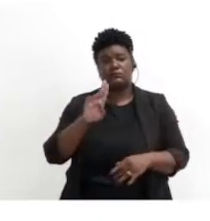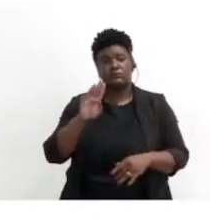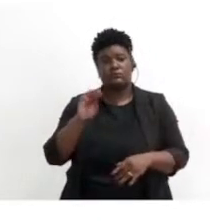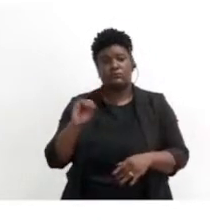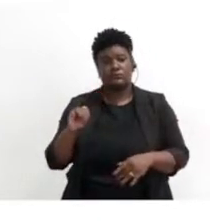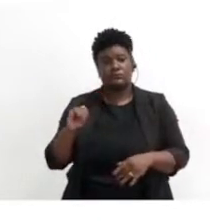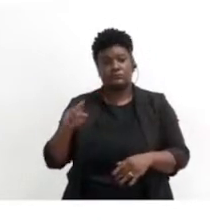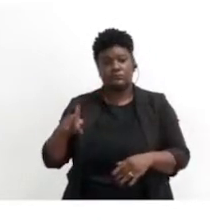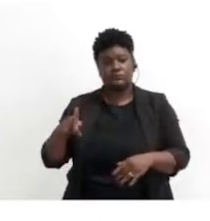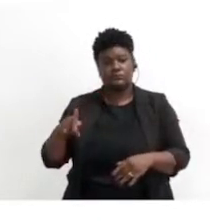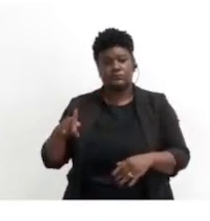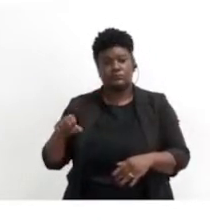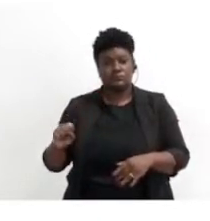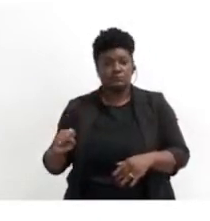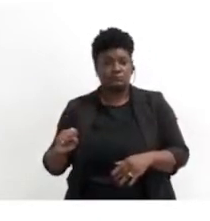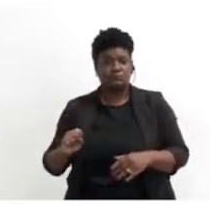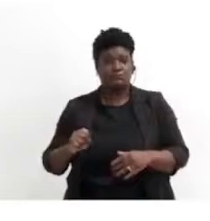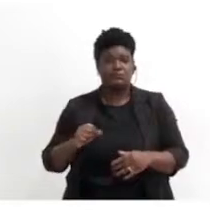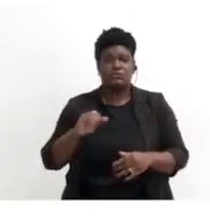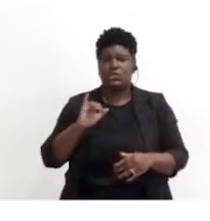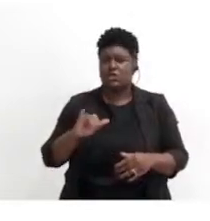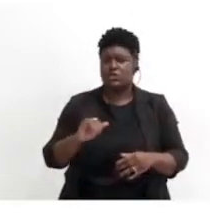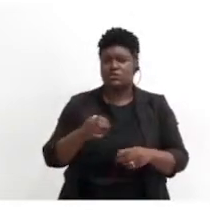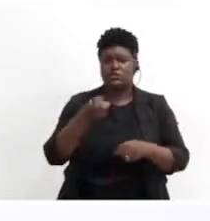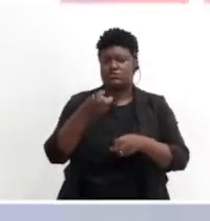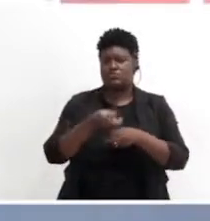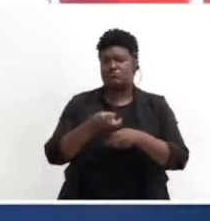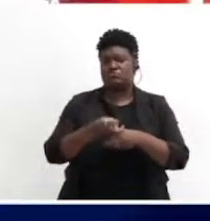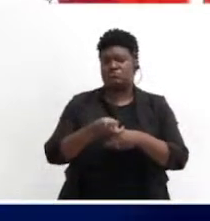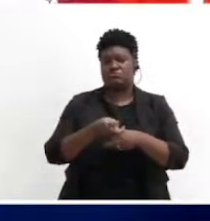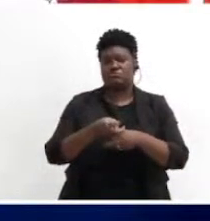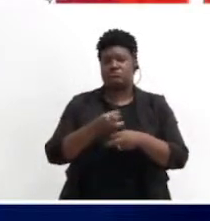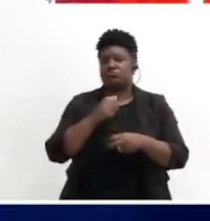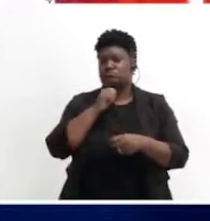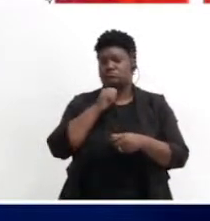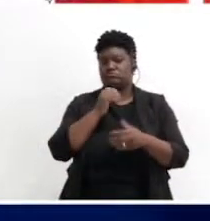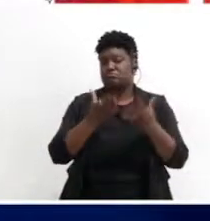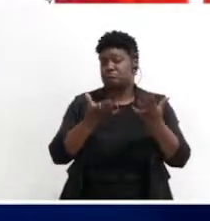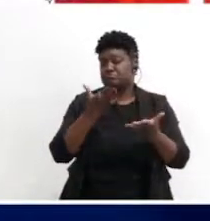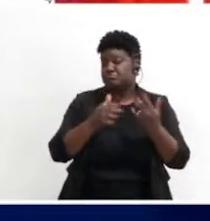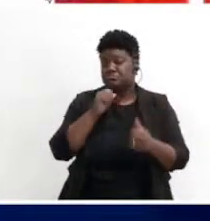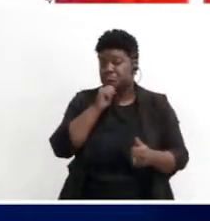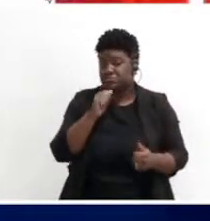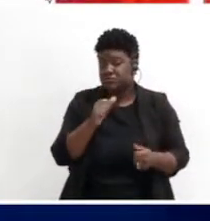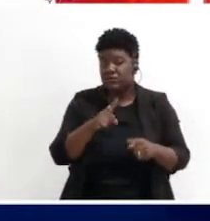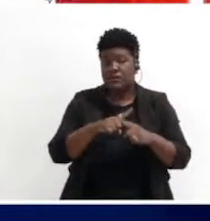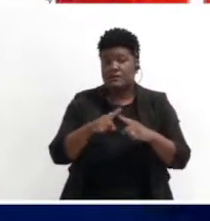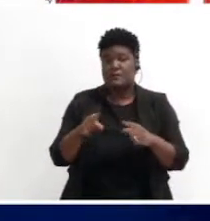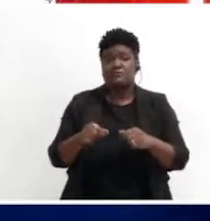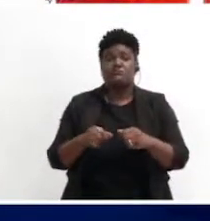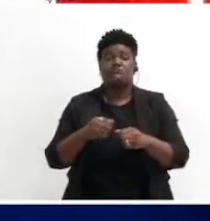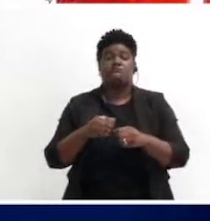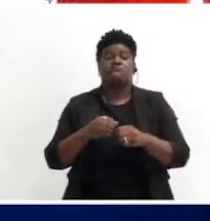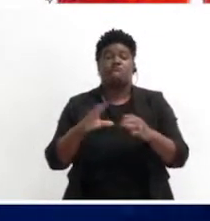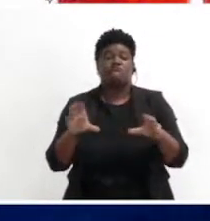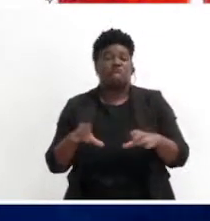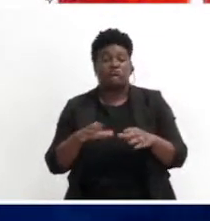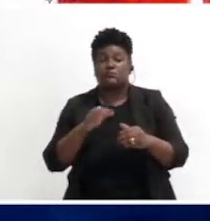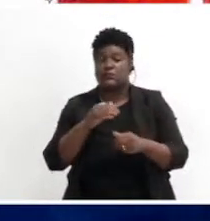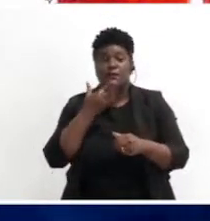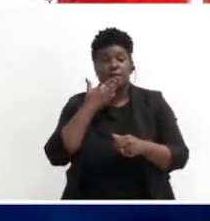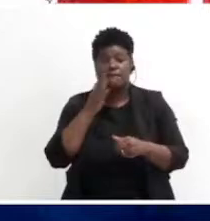on the right are real problems. These are non-wets where the joint was never properly formed between the two